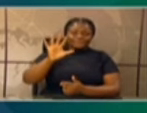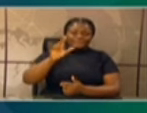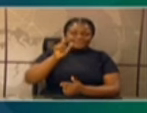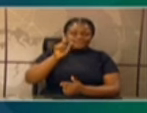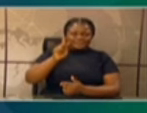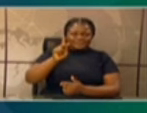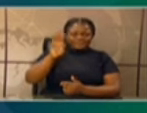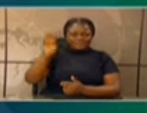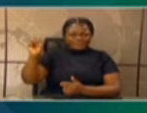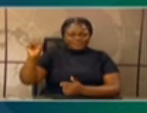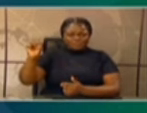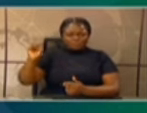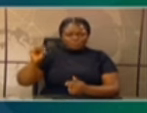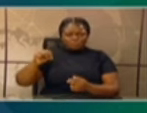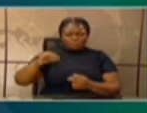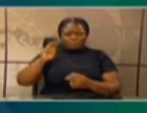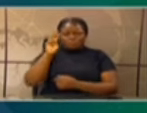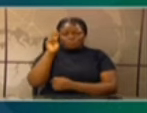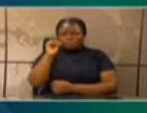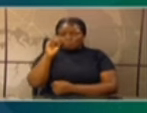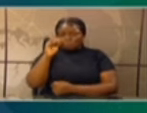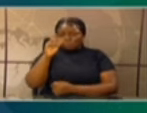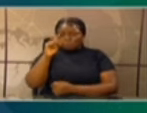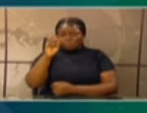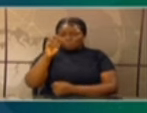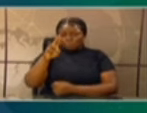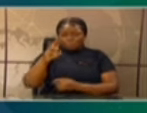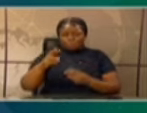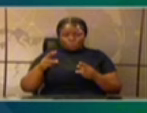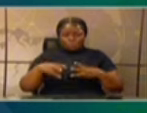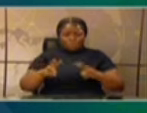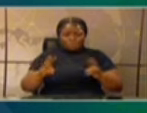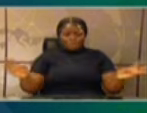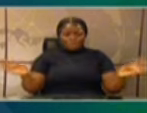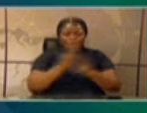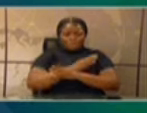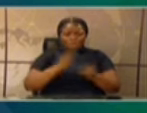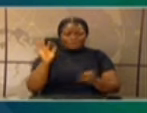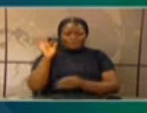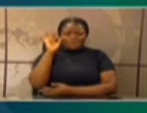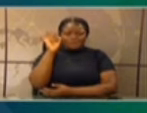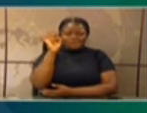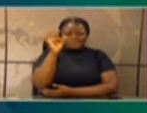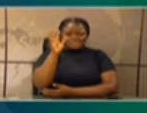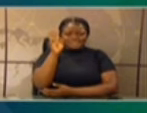kilometer motorway constructed in 1965.